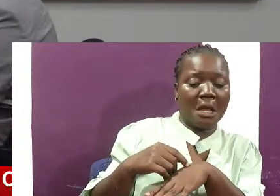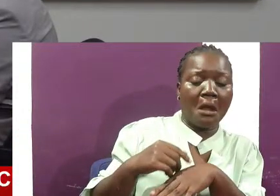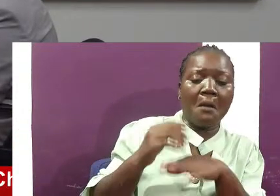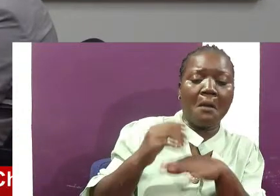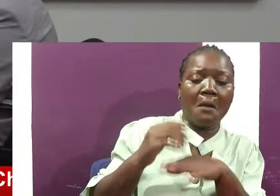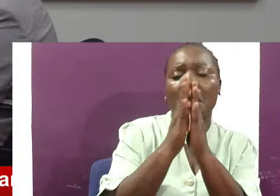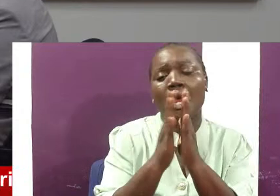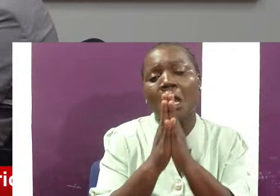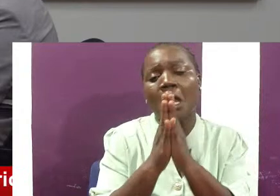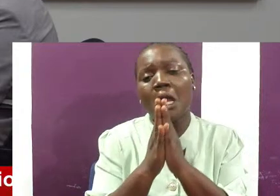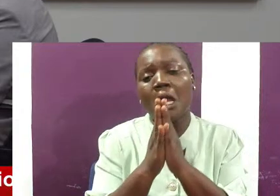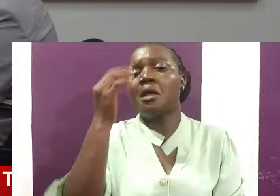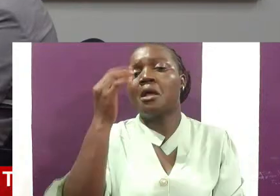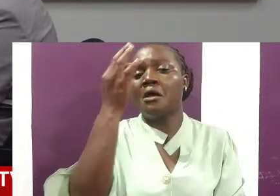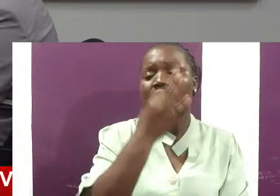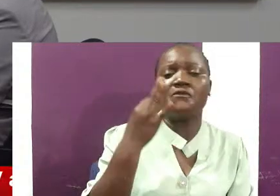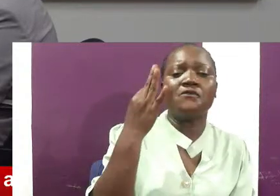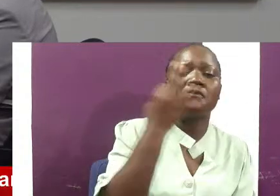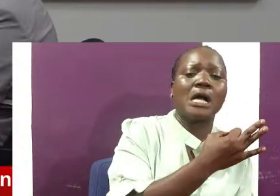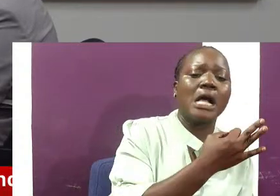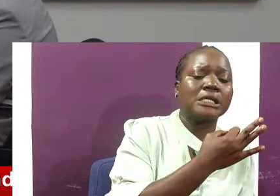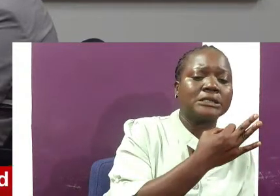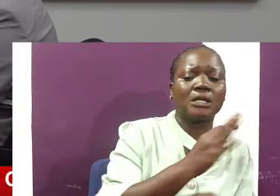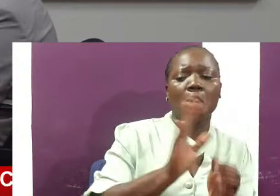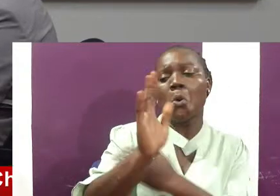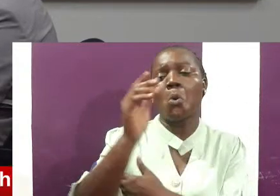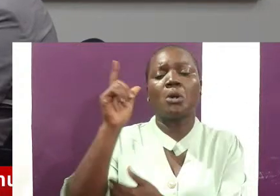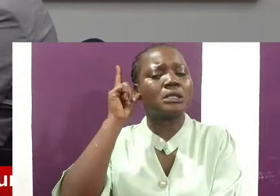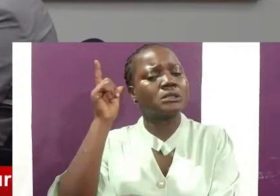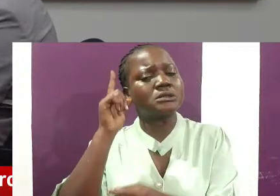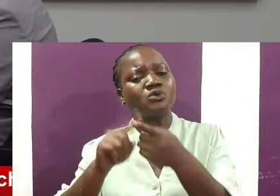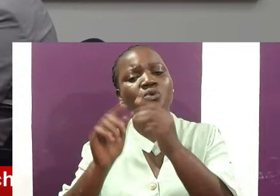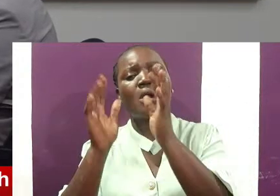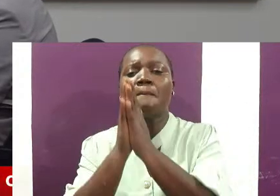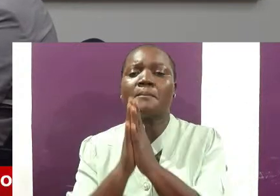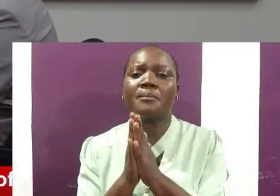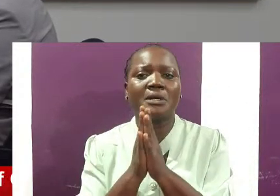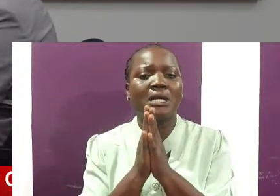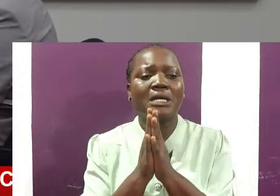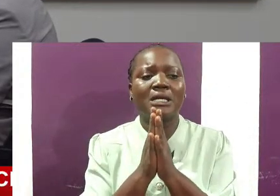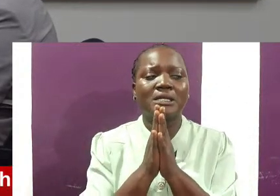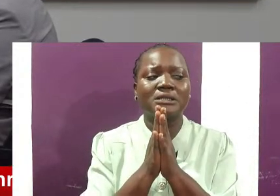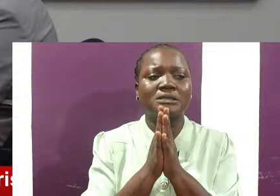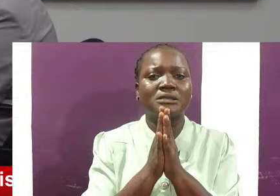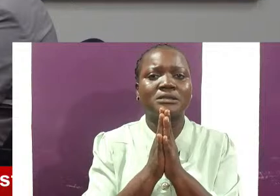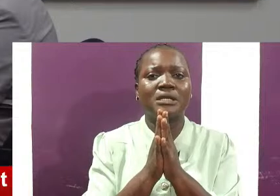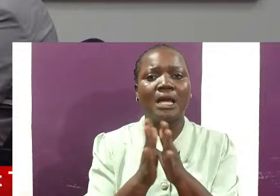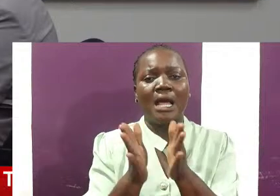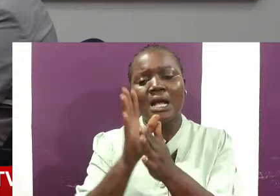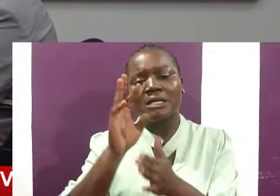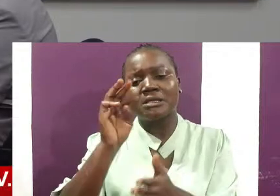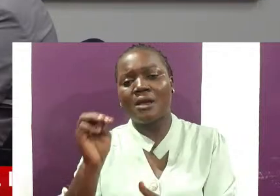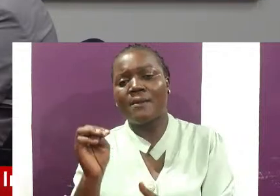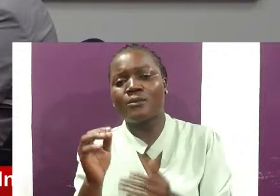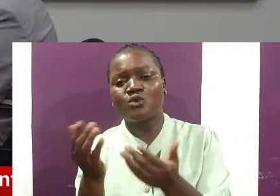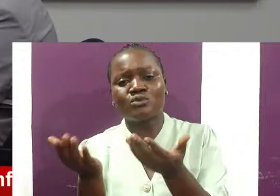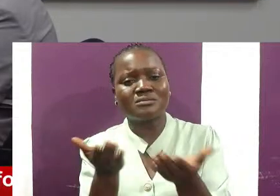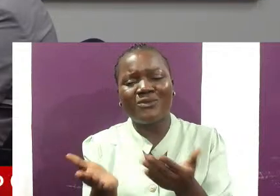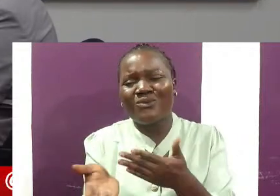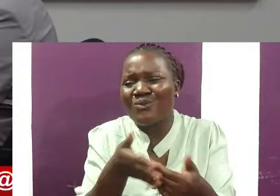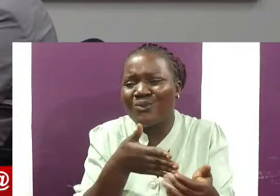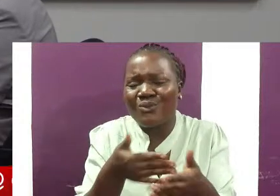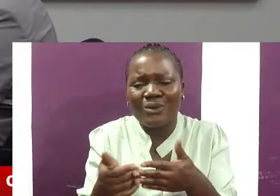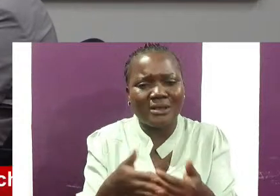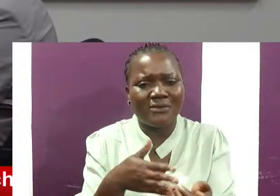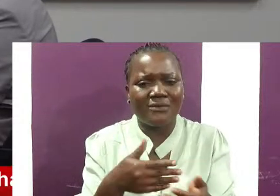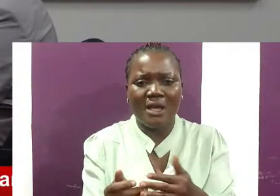angel visited him, God listened to his prayer, God sent him, asked him to send for Peter and all that. If he was saved,